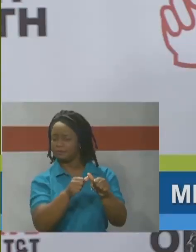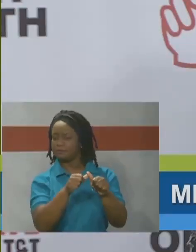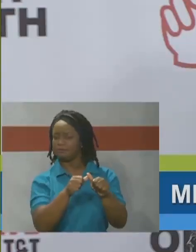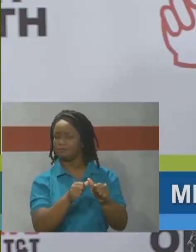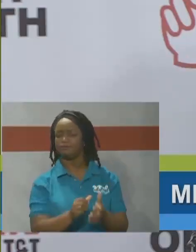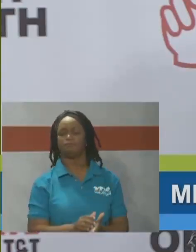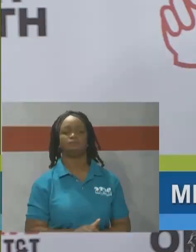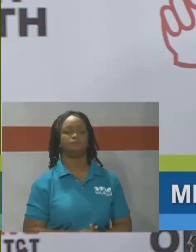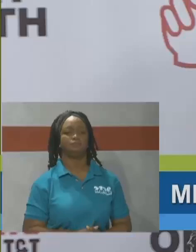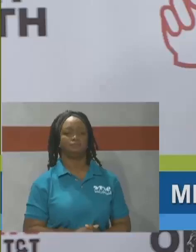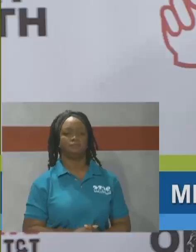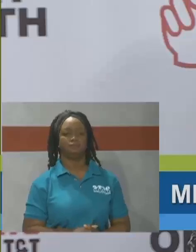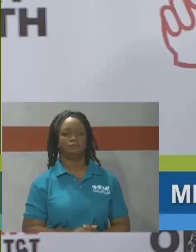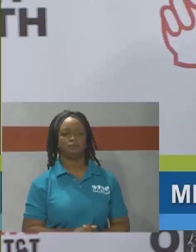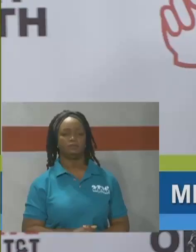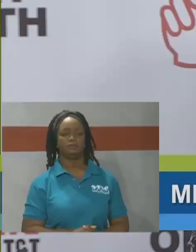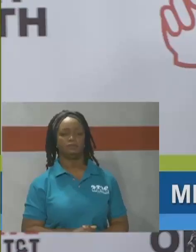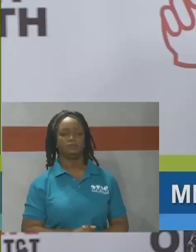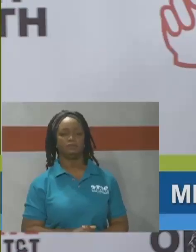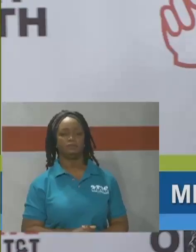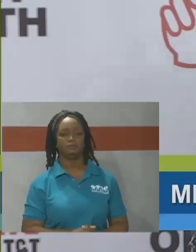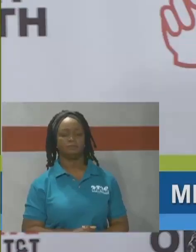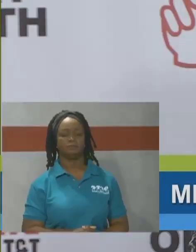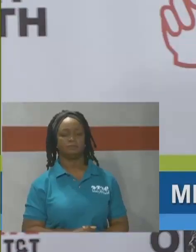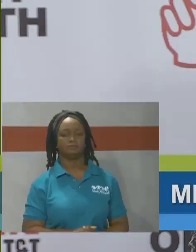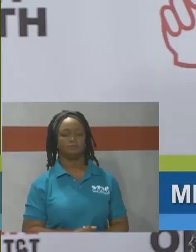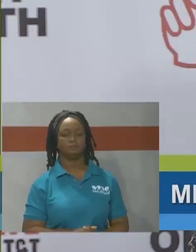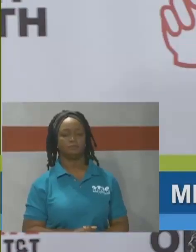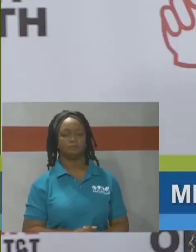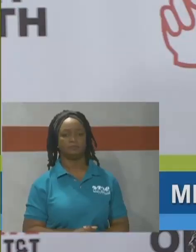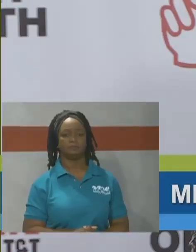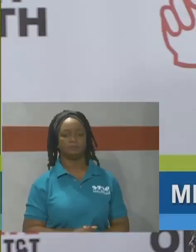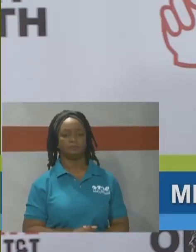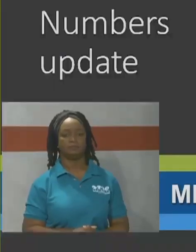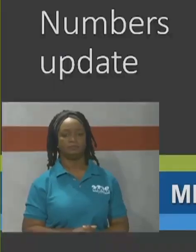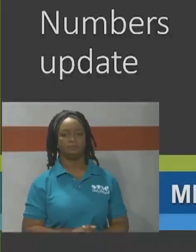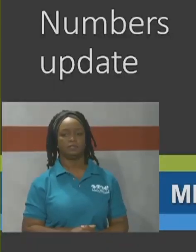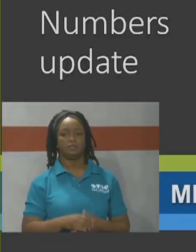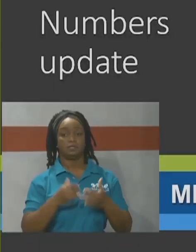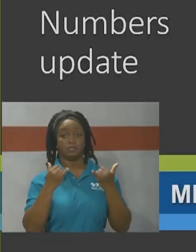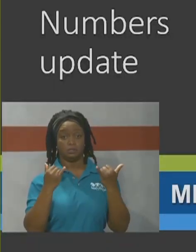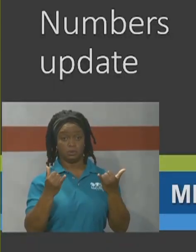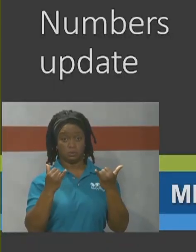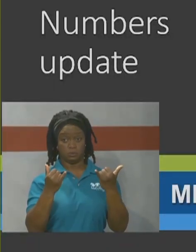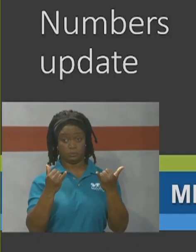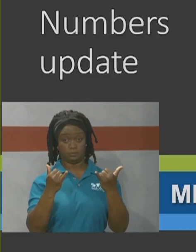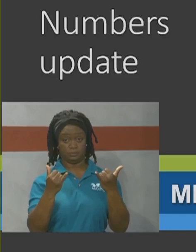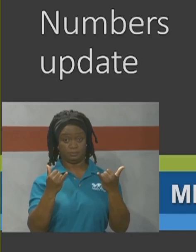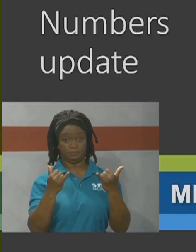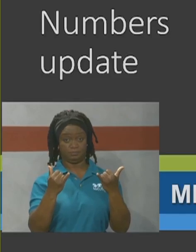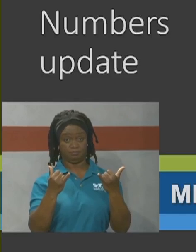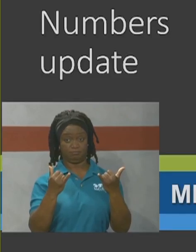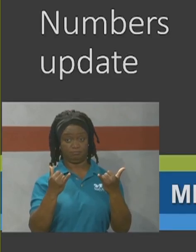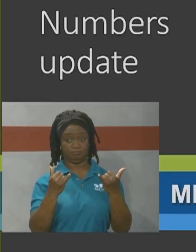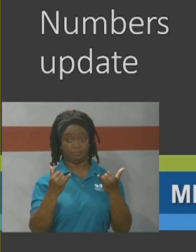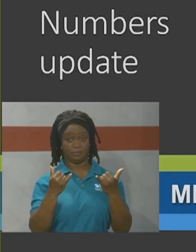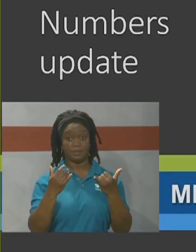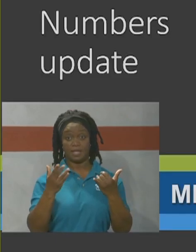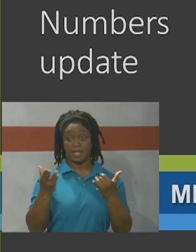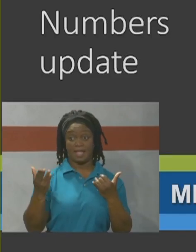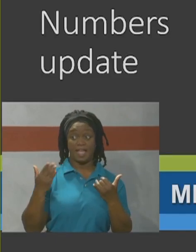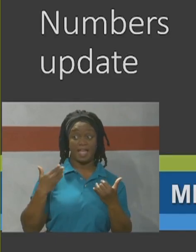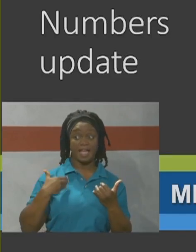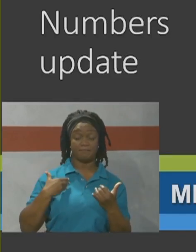All right. So we have, in terms of the PowerPoint, which is coming soon, we have the amount